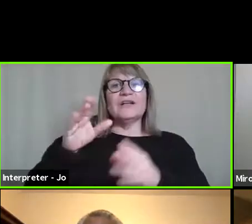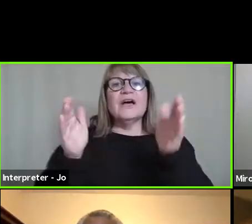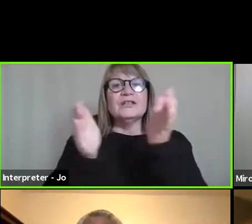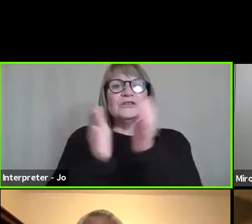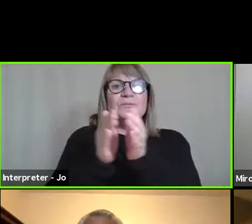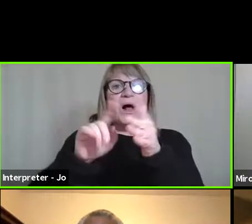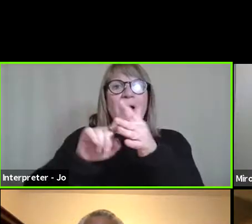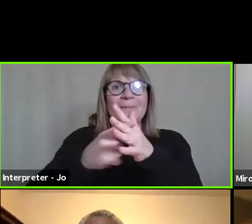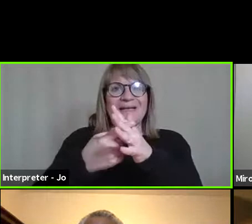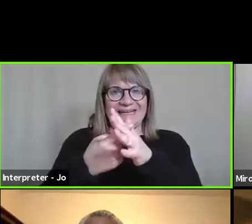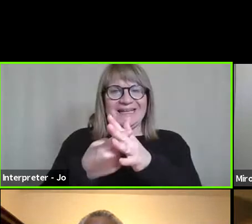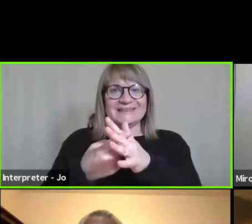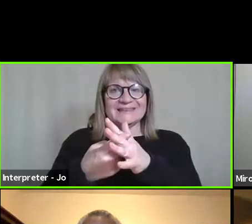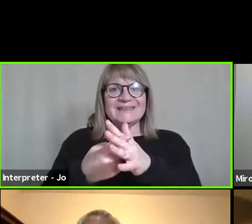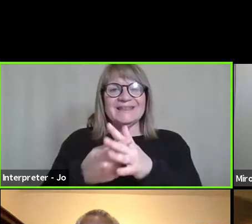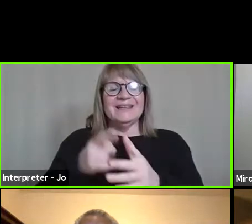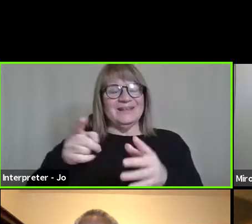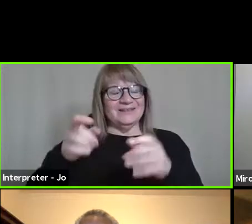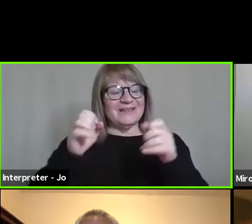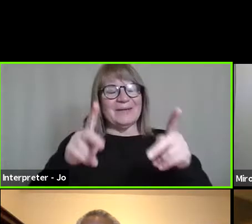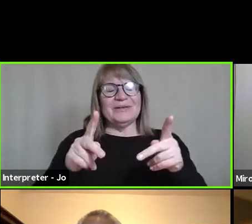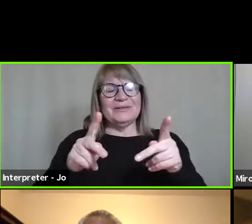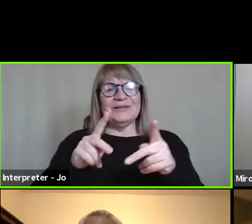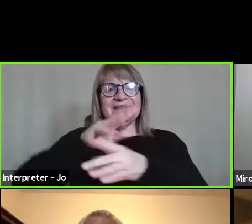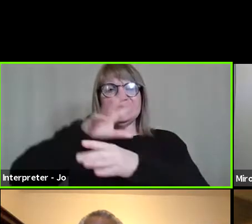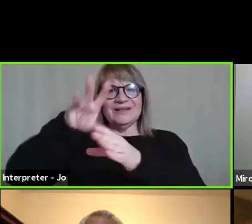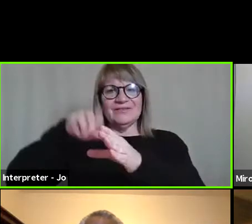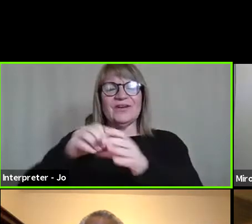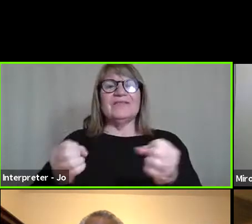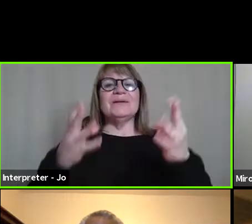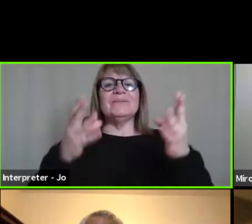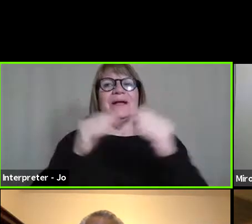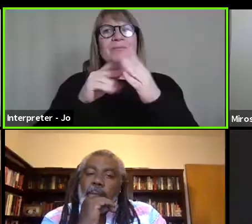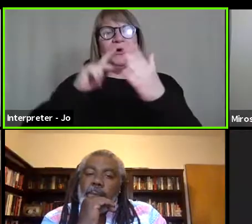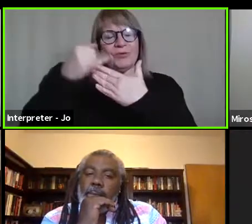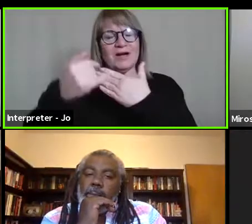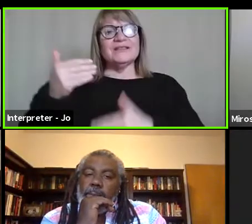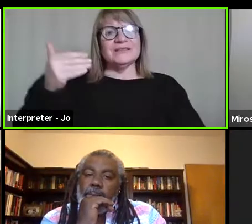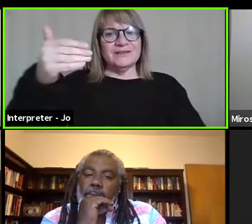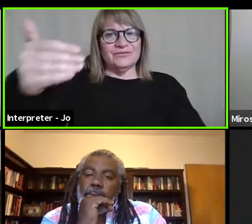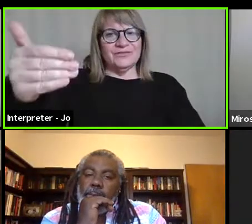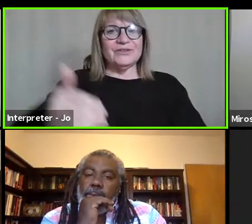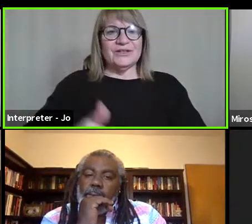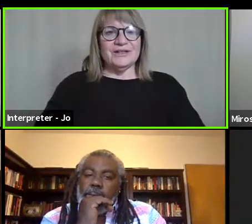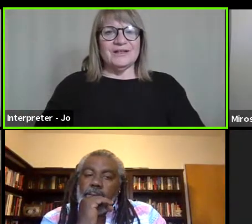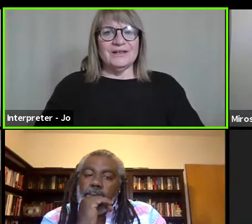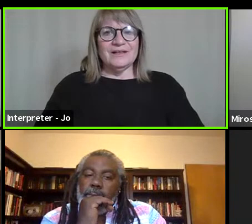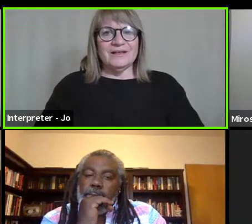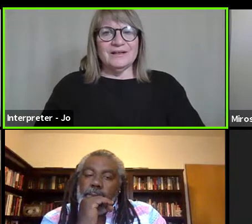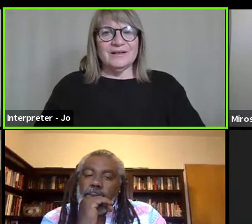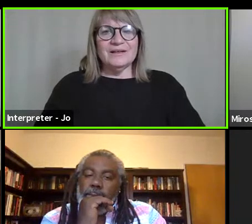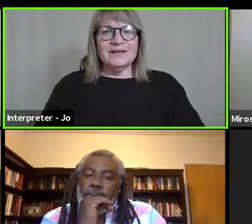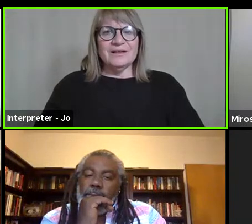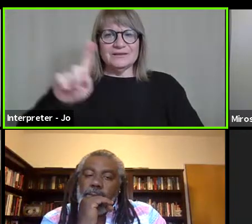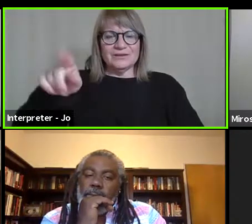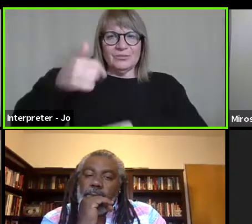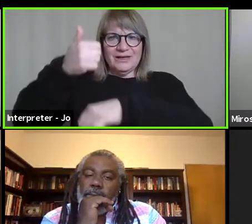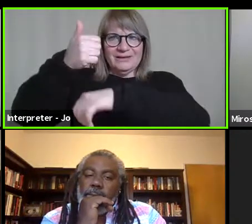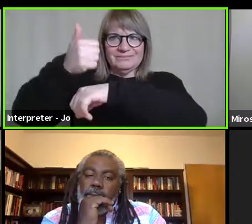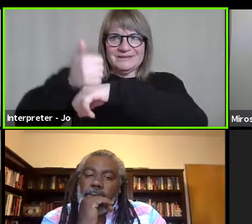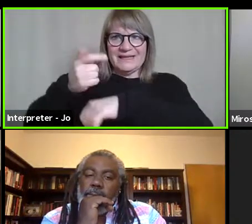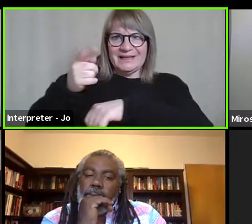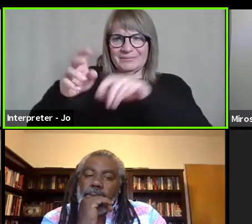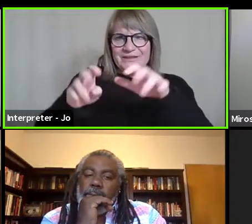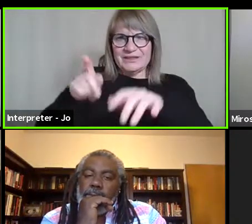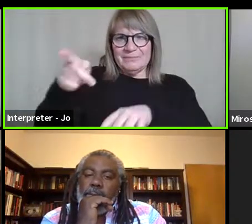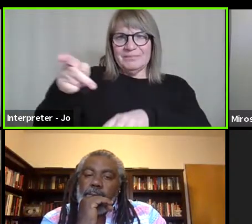opportunities to get involved in many more projects that are in the pipeline so um he's already put there at the the website that there's hopes